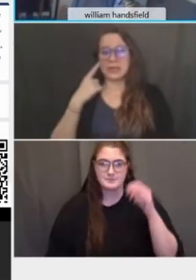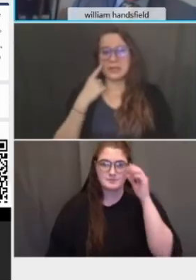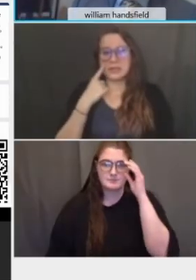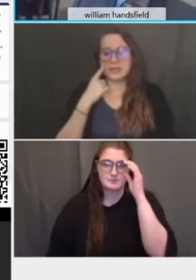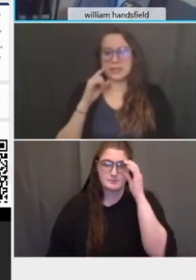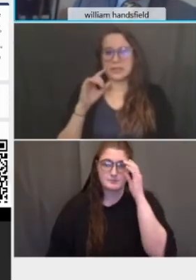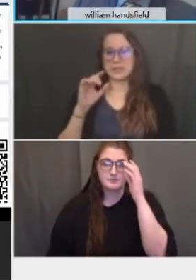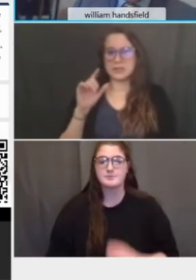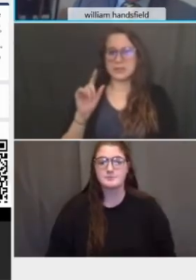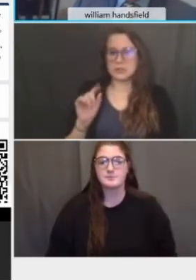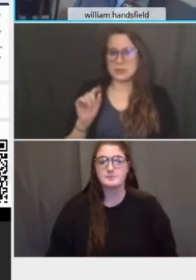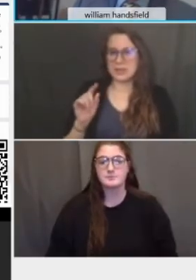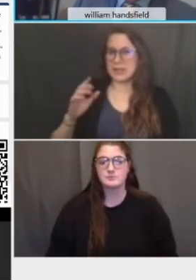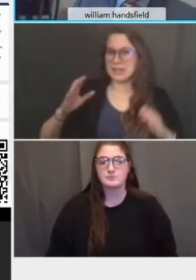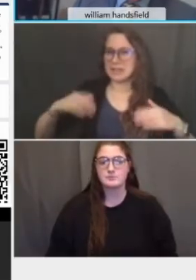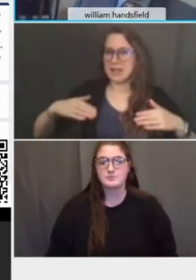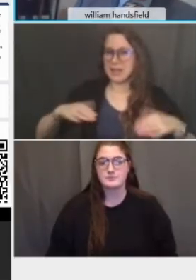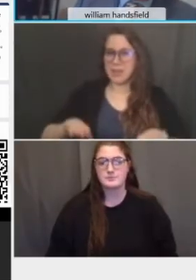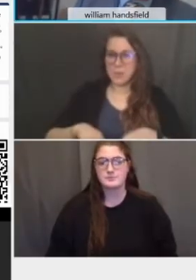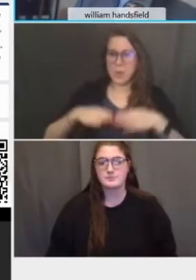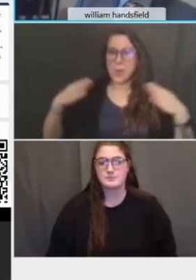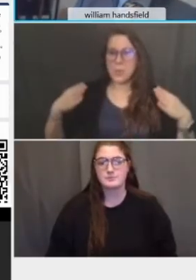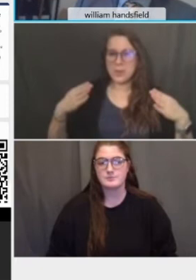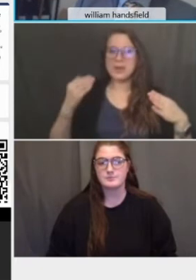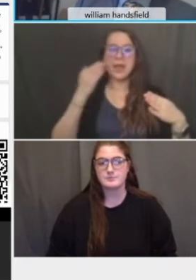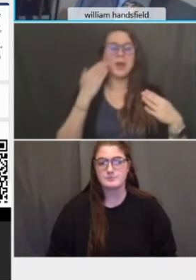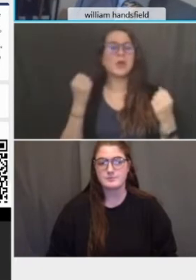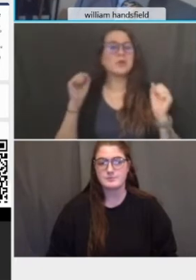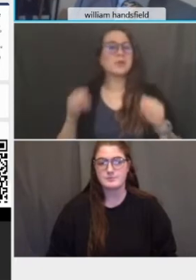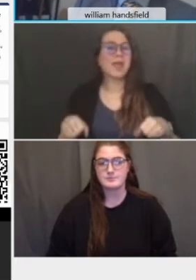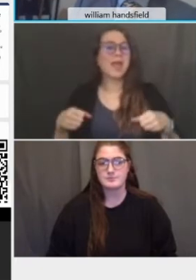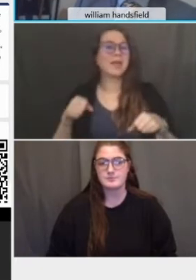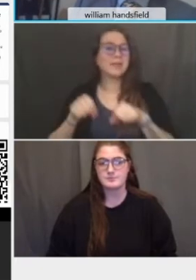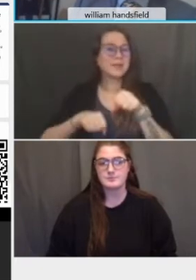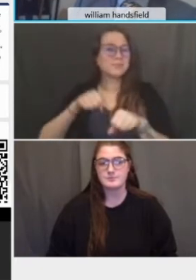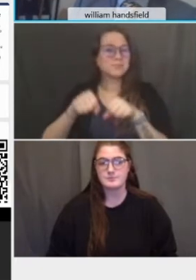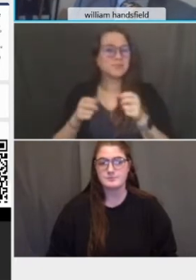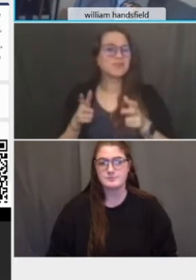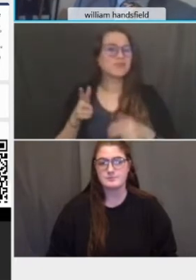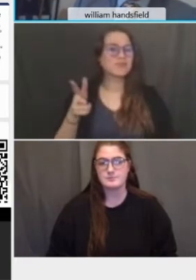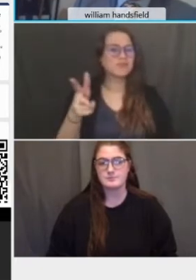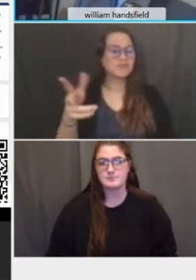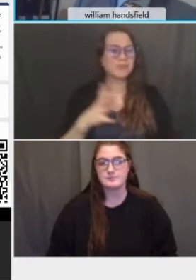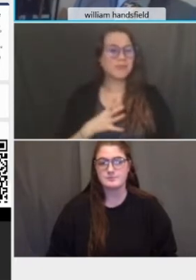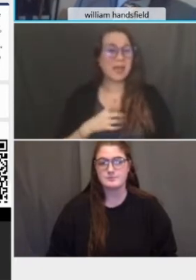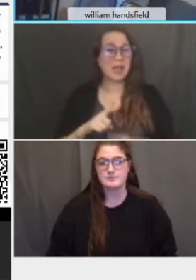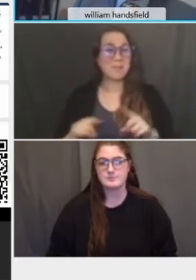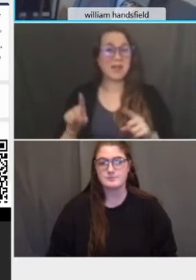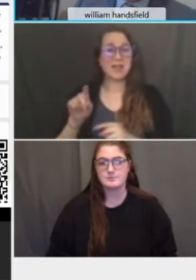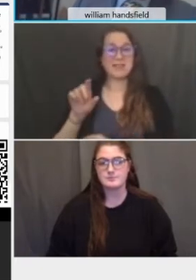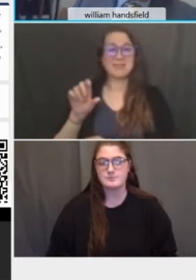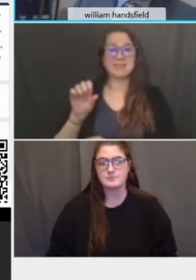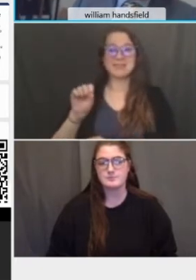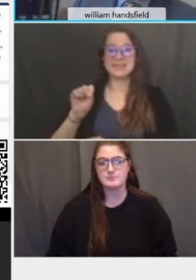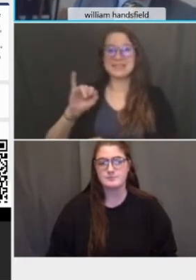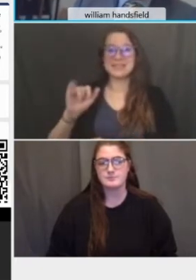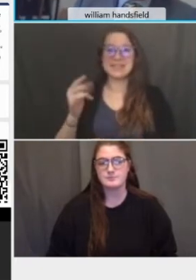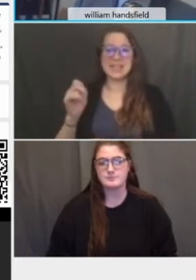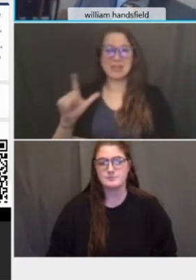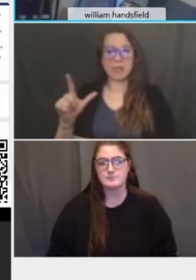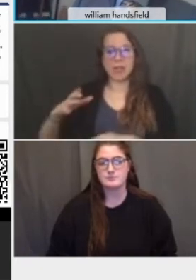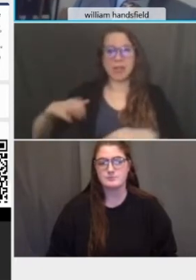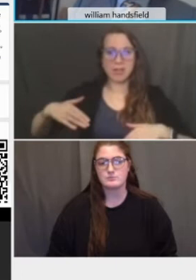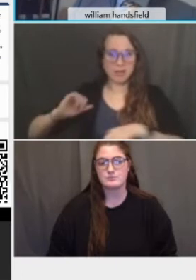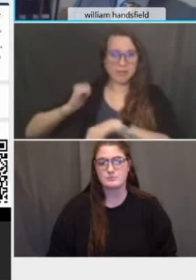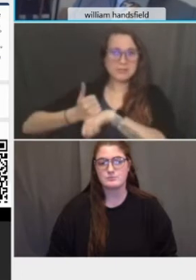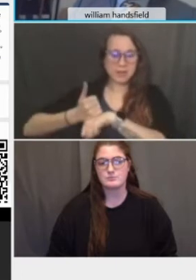not officially open yet. I know it's rideable. There's still some signal work, as I understand. And so there's still those final items to come. You'll